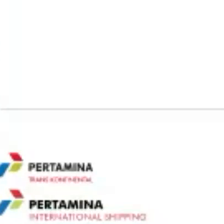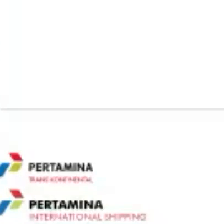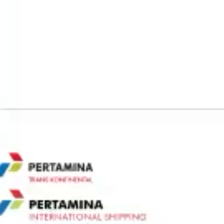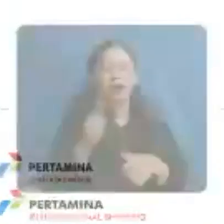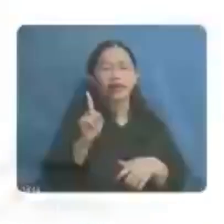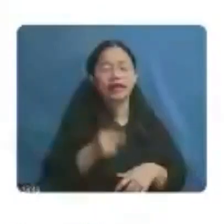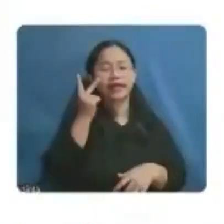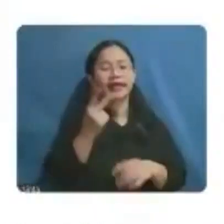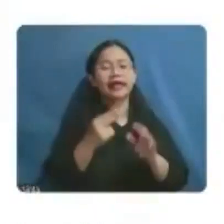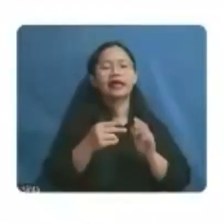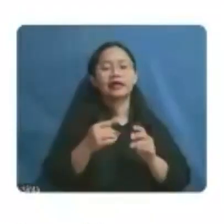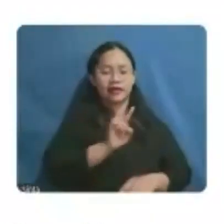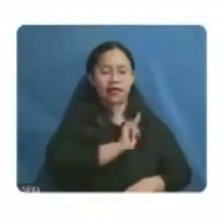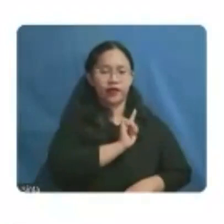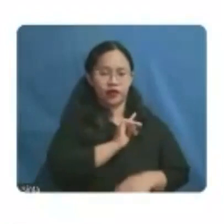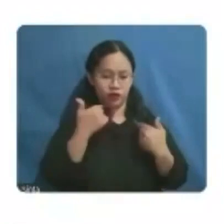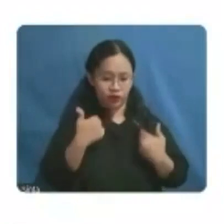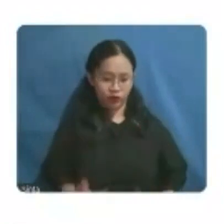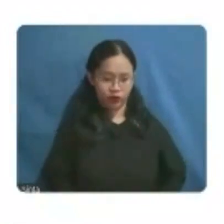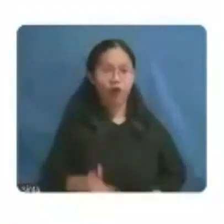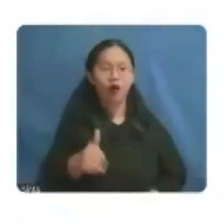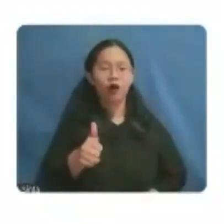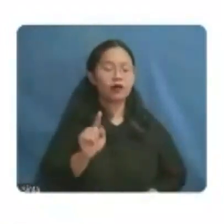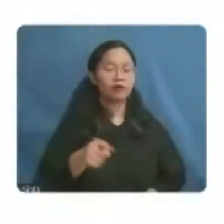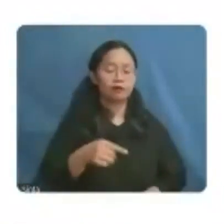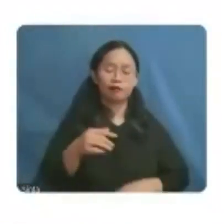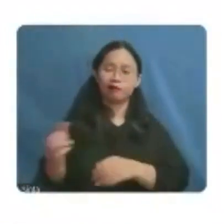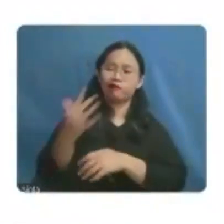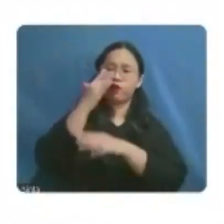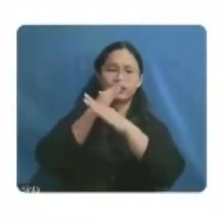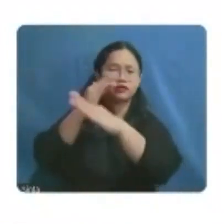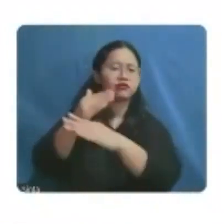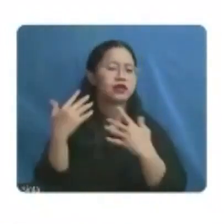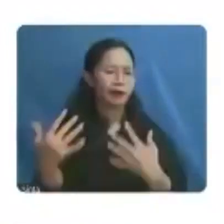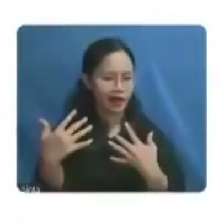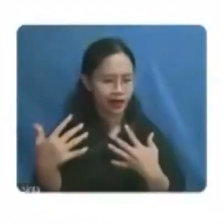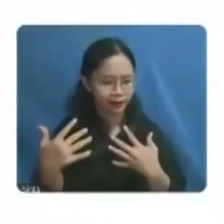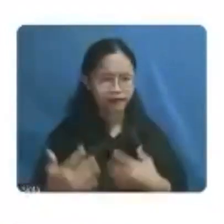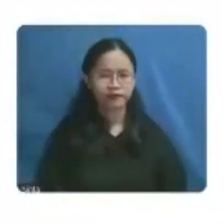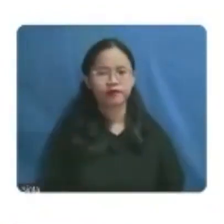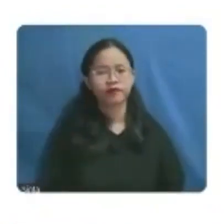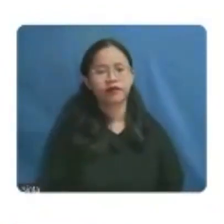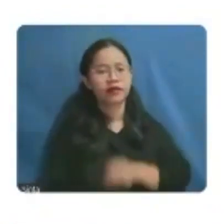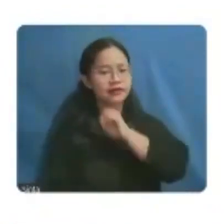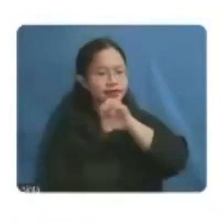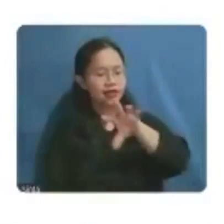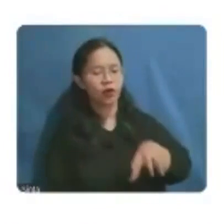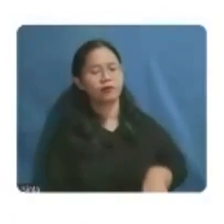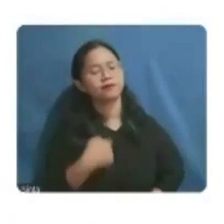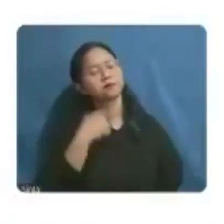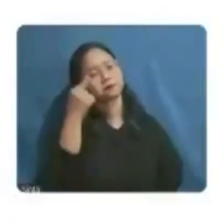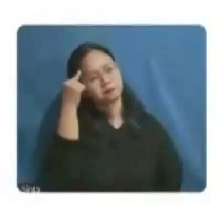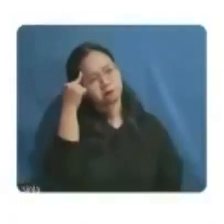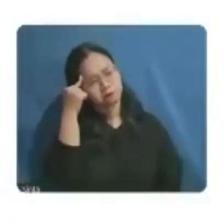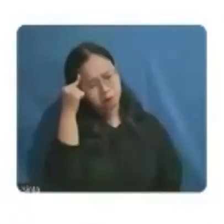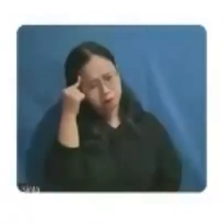screen is yours. Thank you. So I think, it's a little bit of a trick question in a way, because you say,